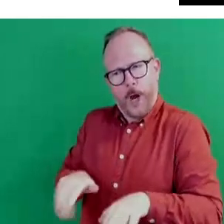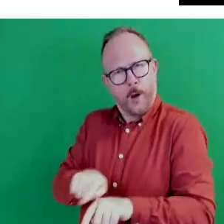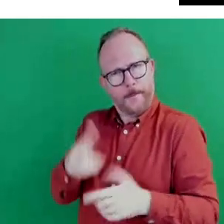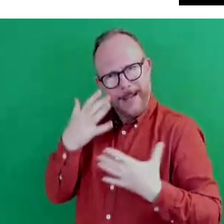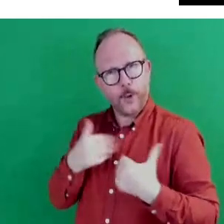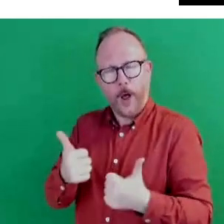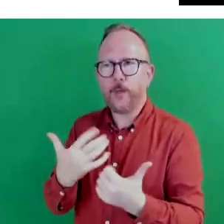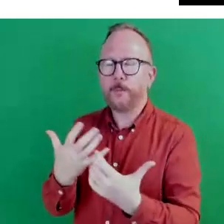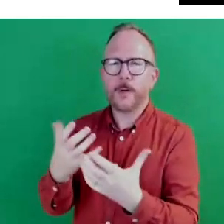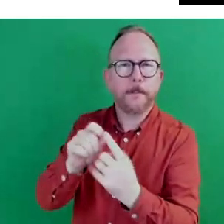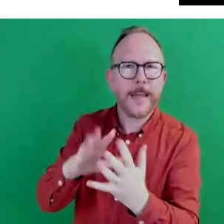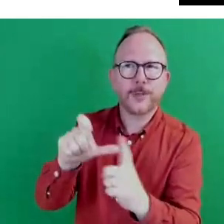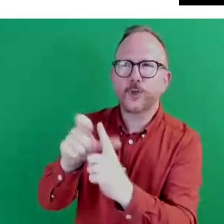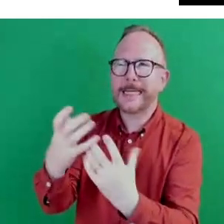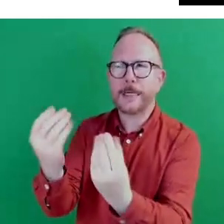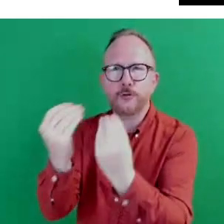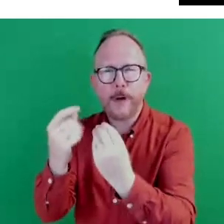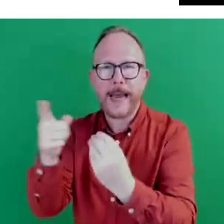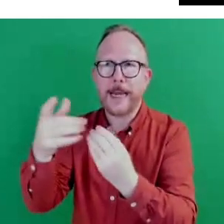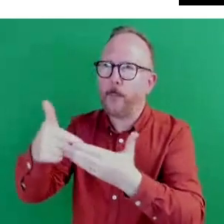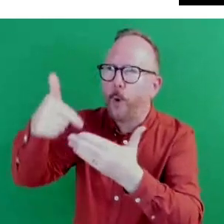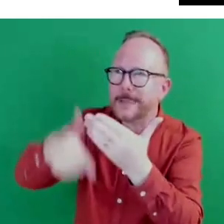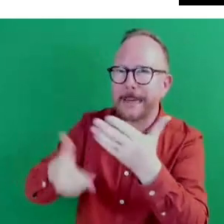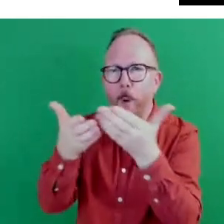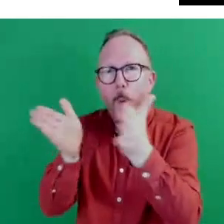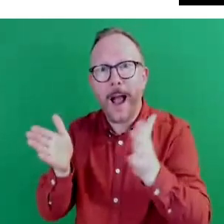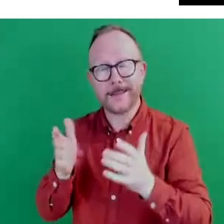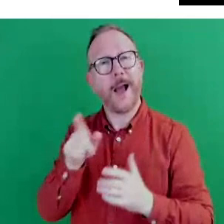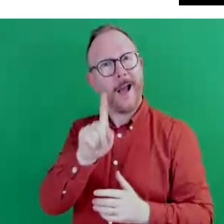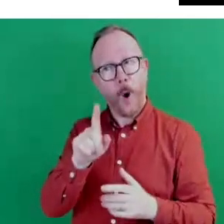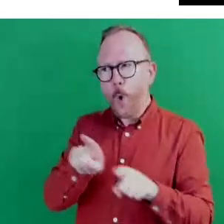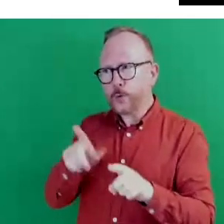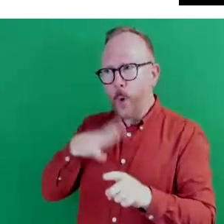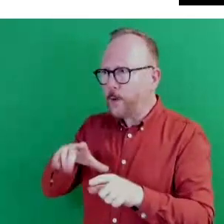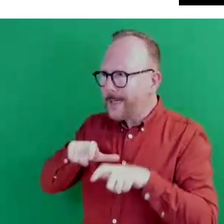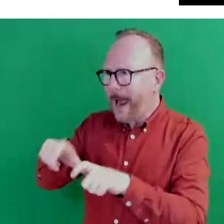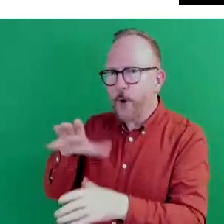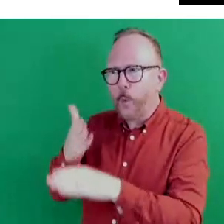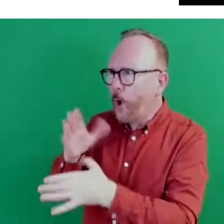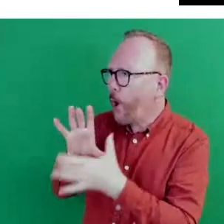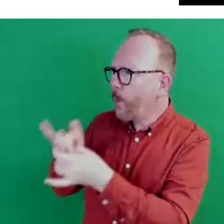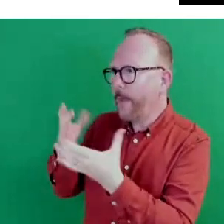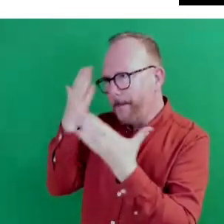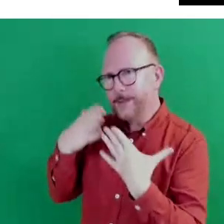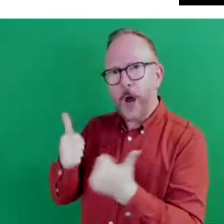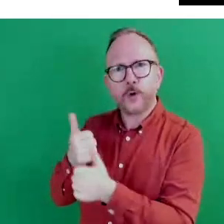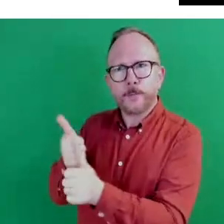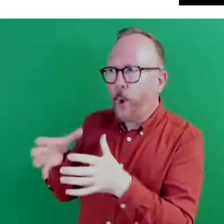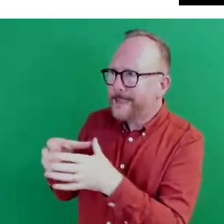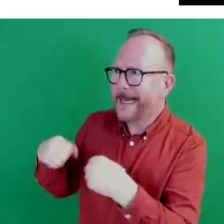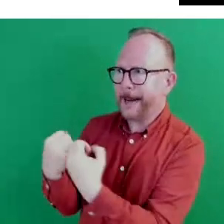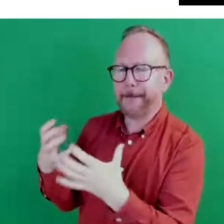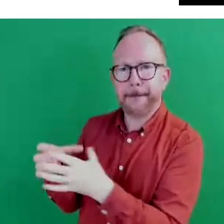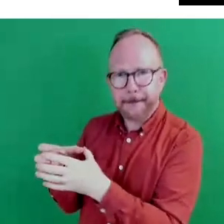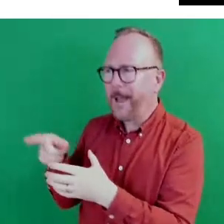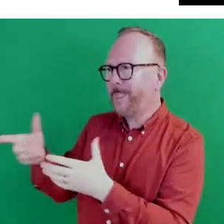and stay involved with mental health support teams, because I think offer so much to not only schools and